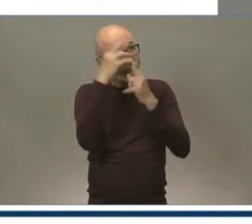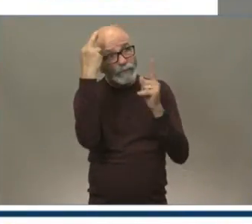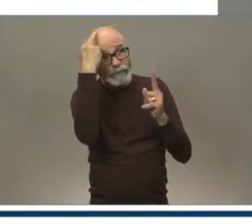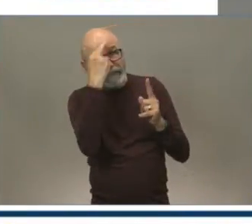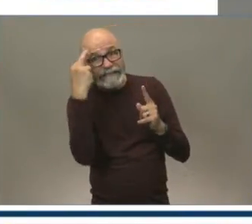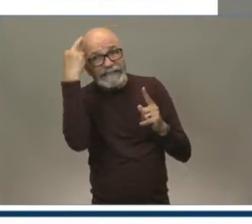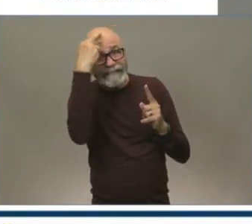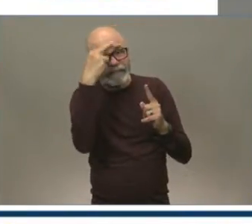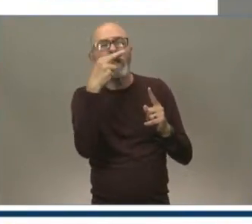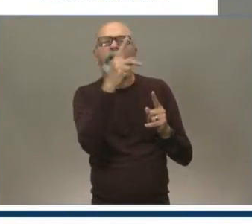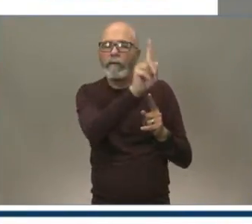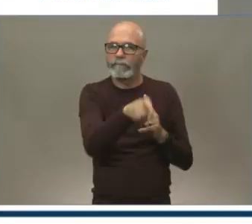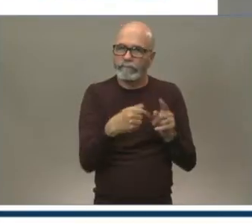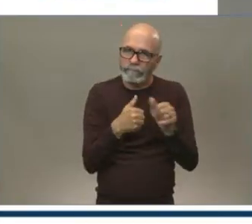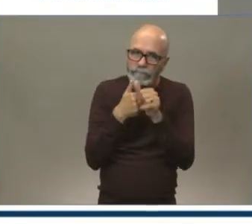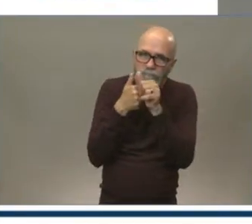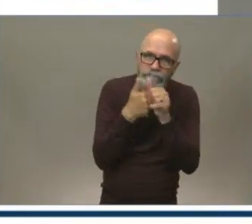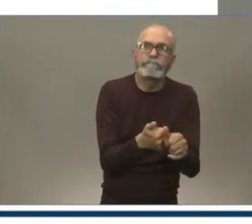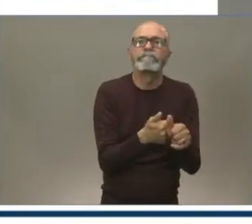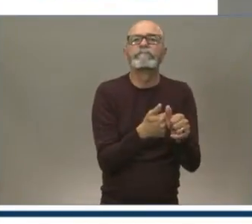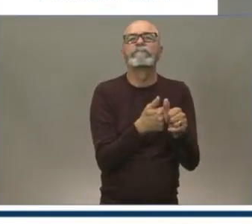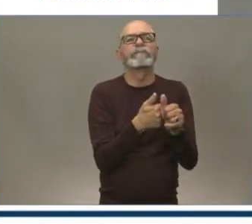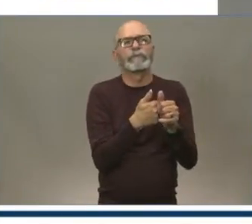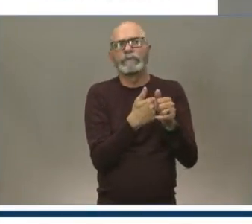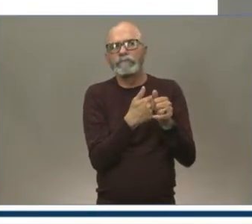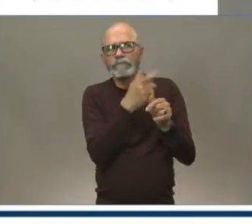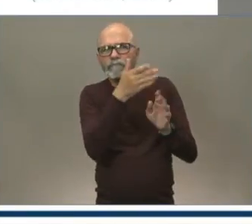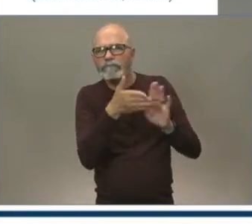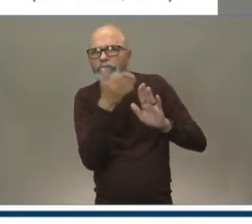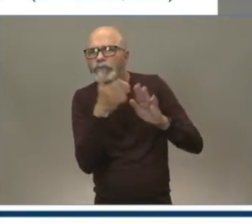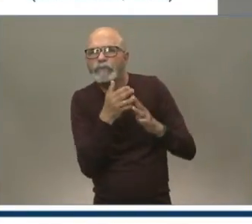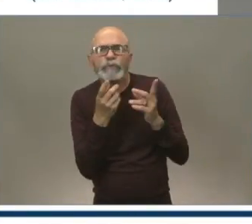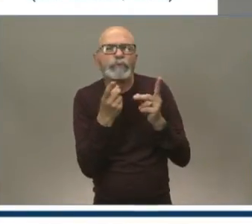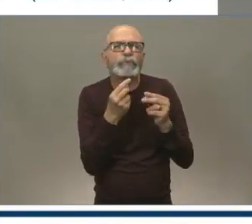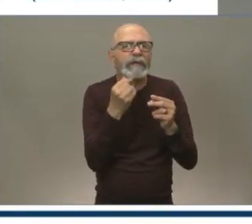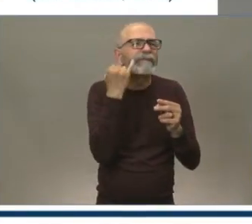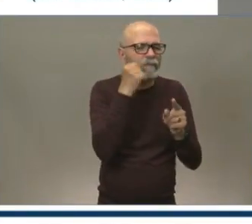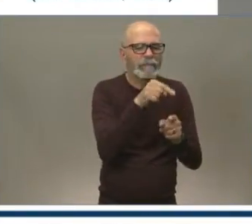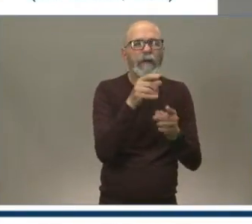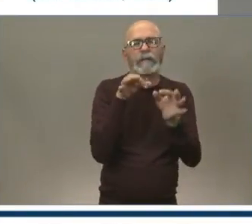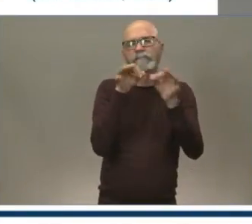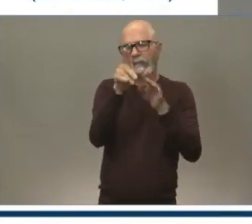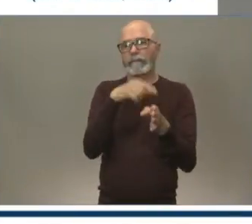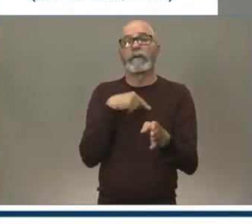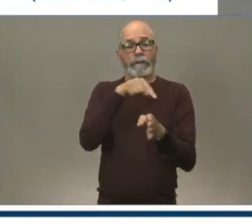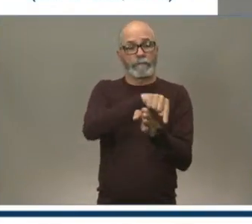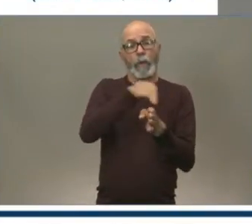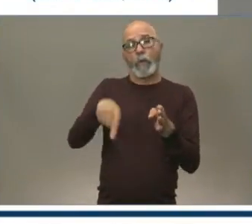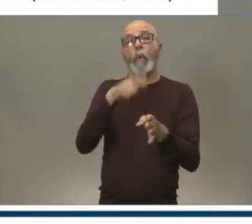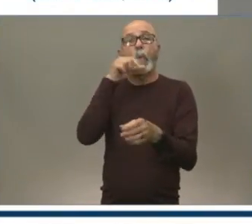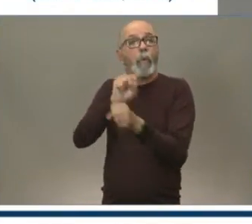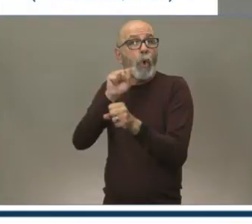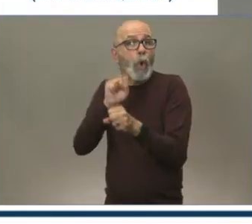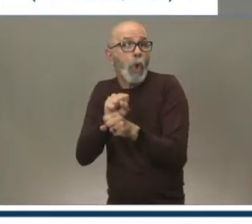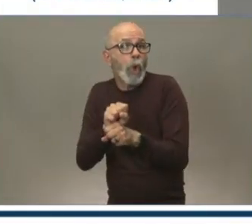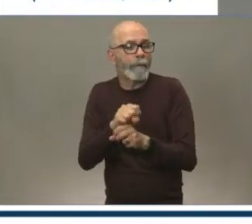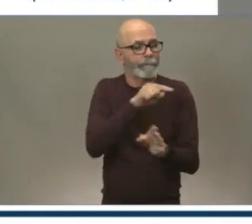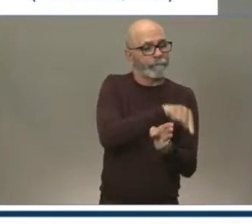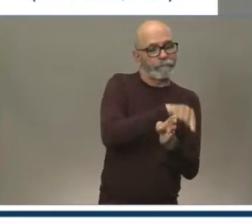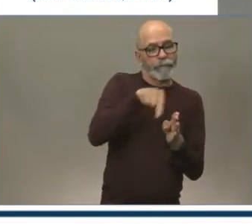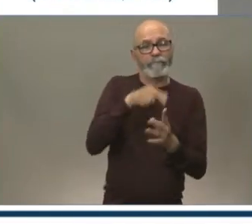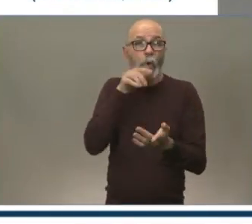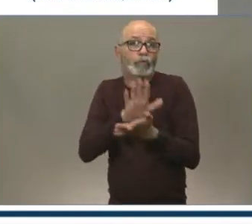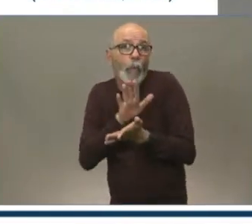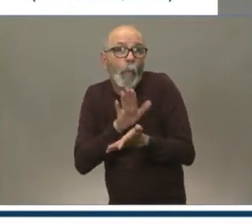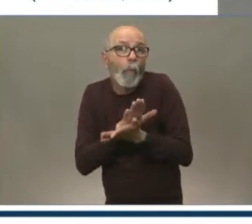to reduce their contact with others. And some of those are frequently crossing the border for work or school, necessary trips,